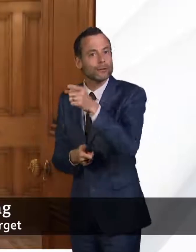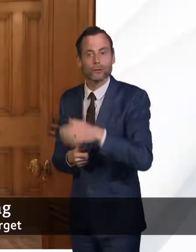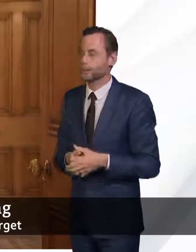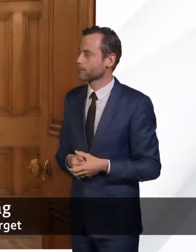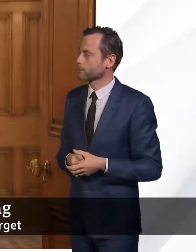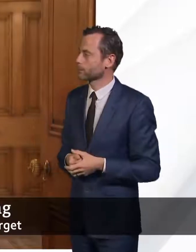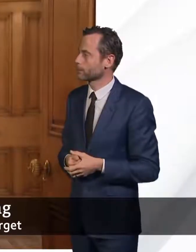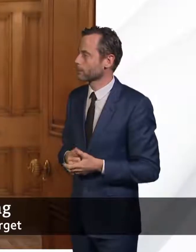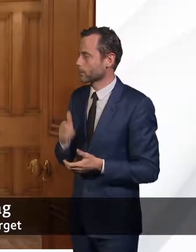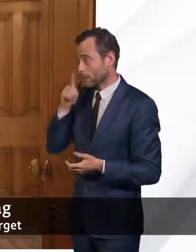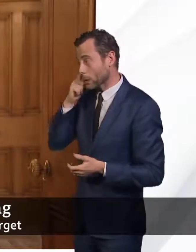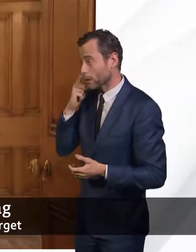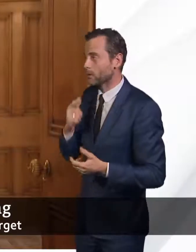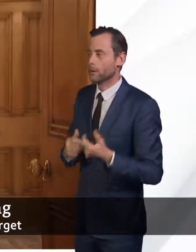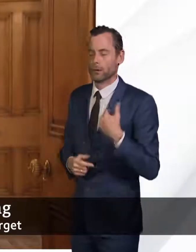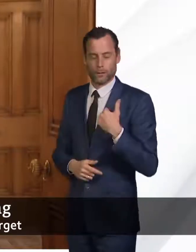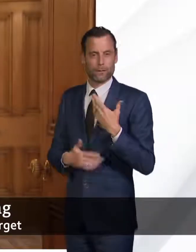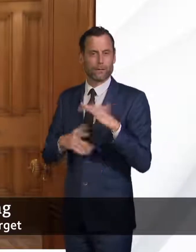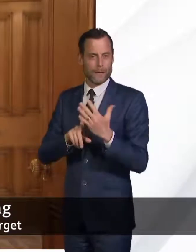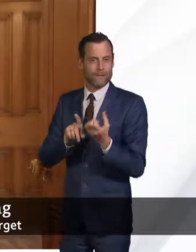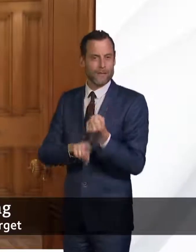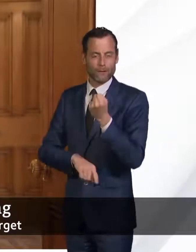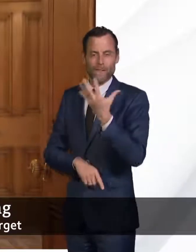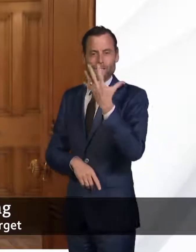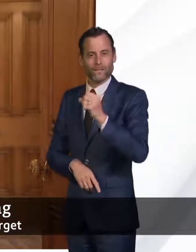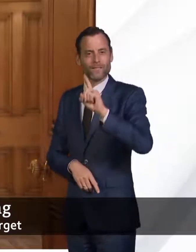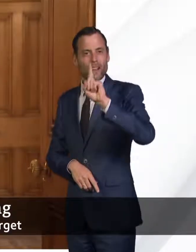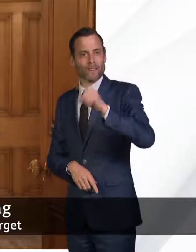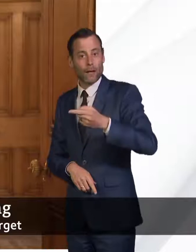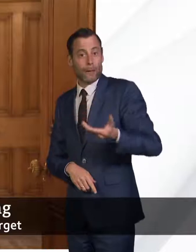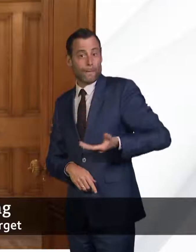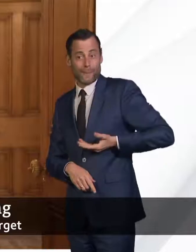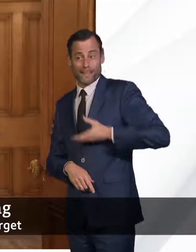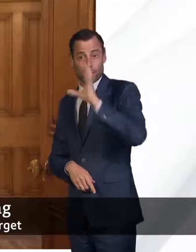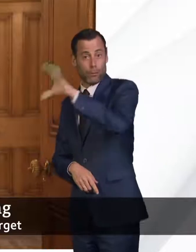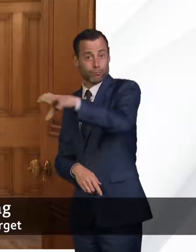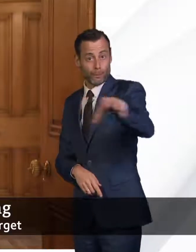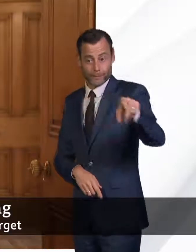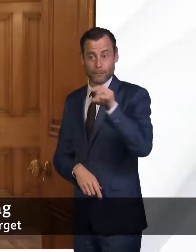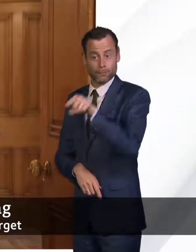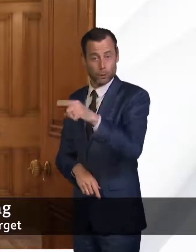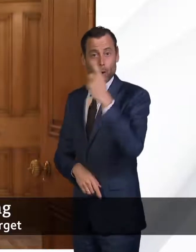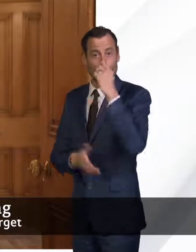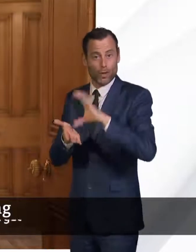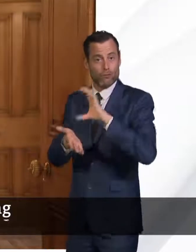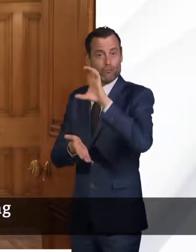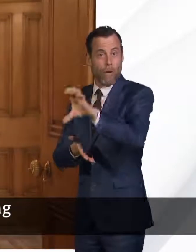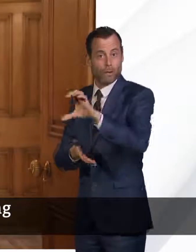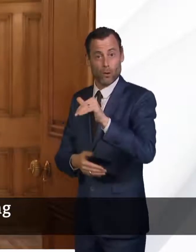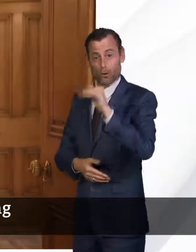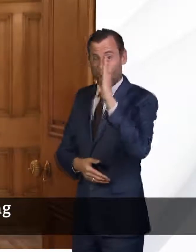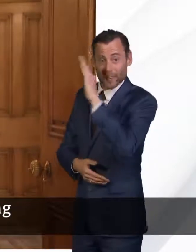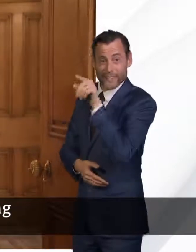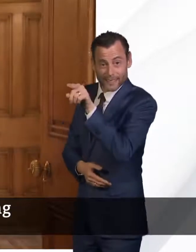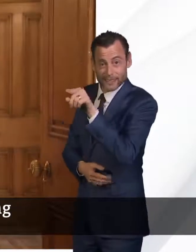we've identified more than 50,000 business properties which may be able to receive a grant in the North East. So we